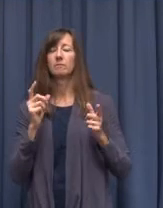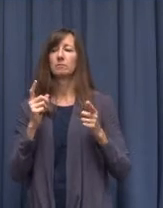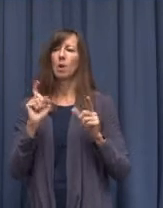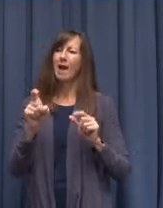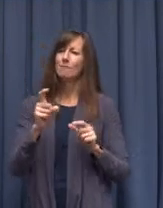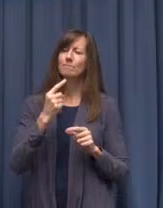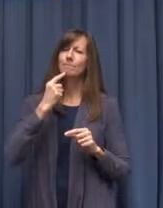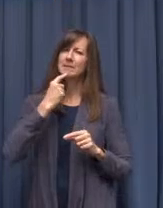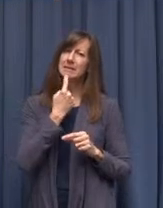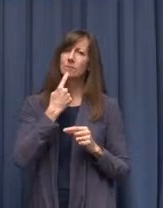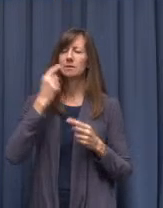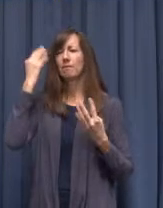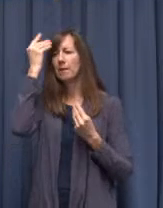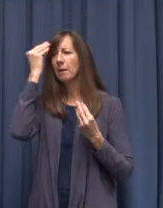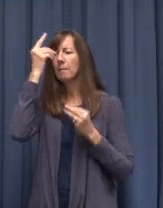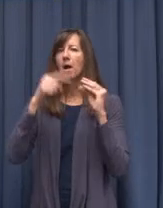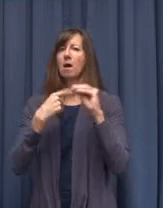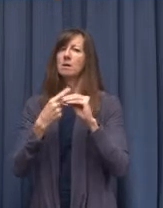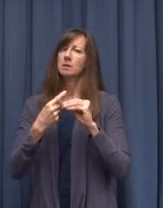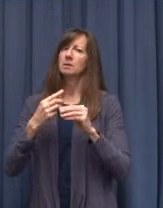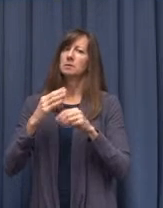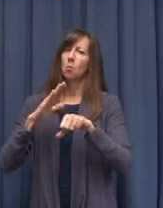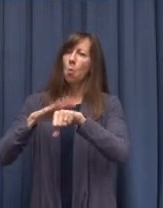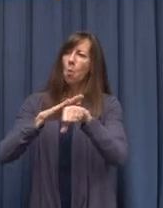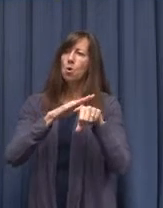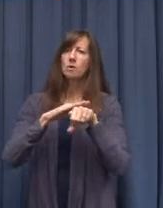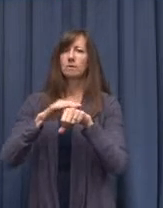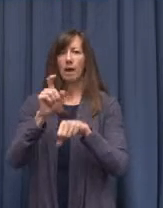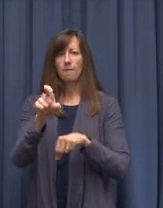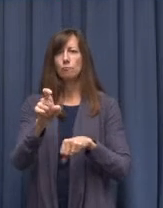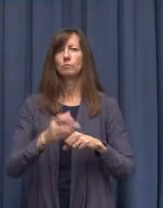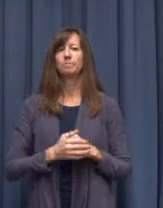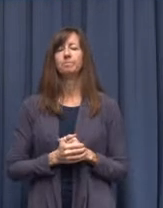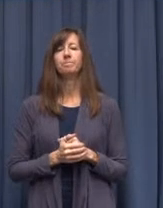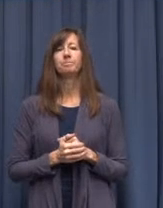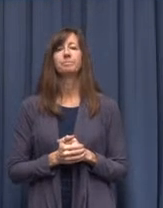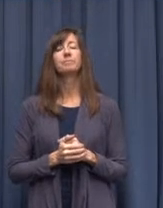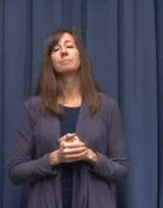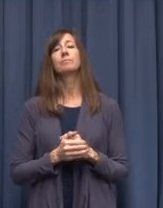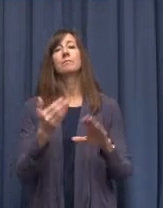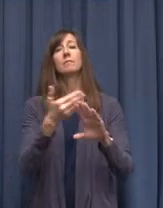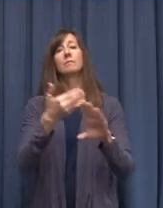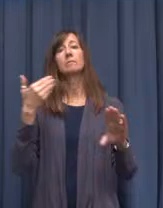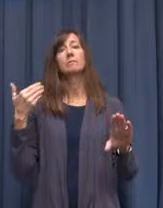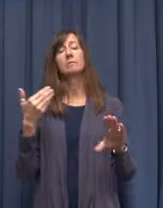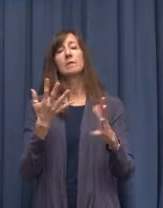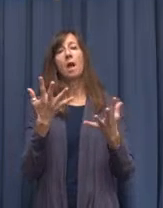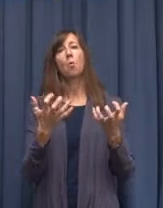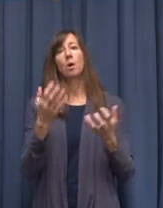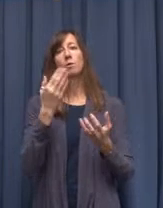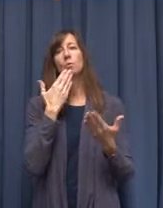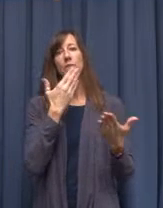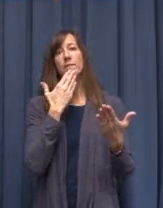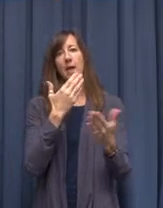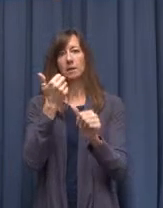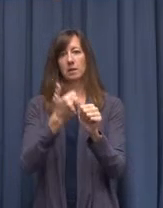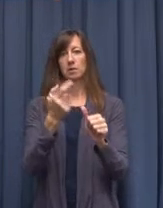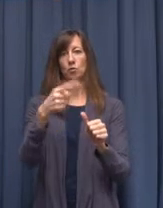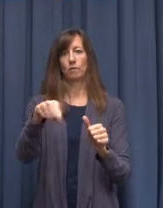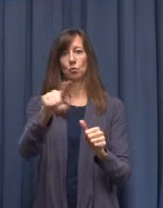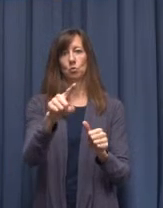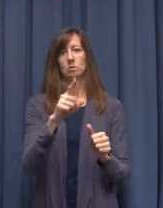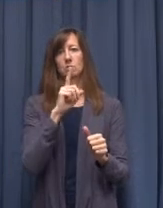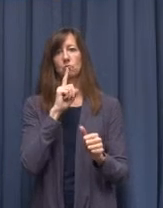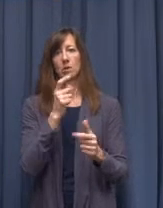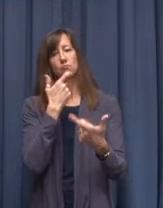precautions. And I want to thank each of you in advance for tuning in today, for being engaged to